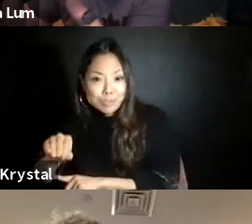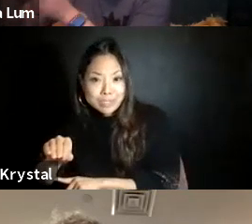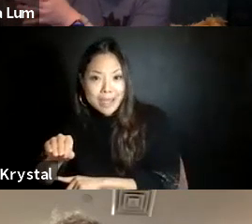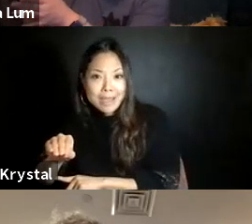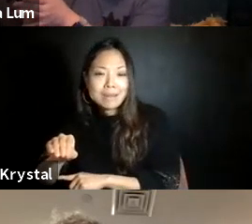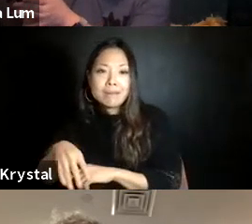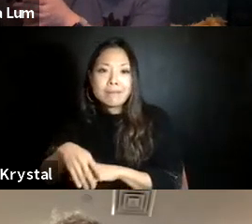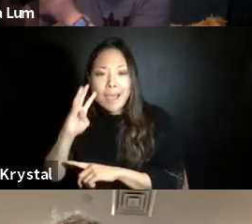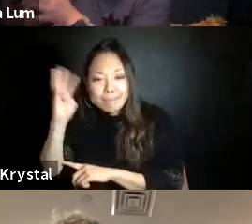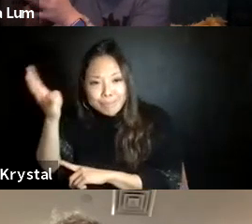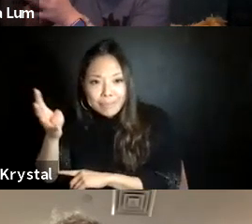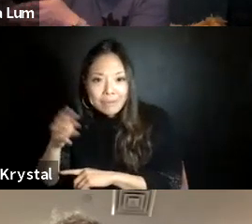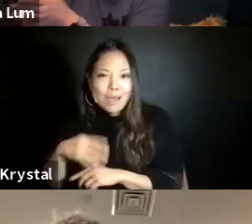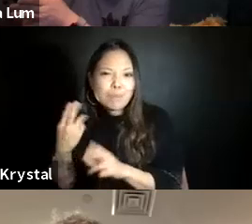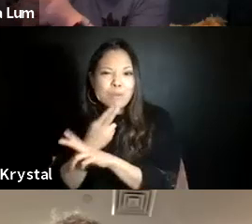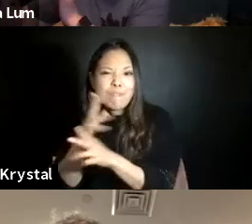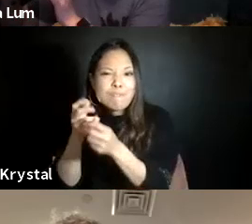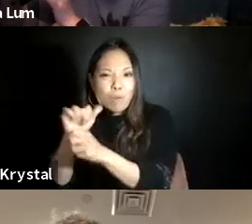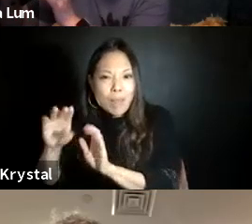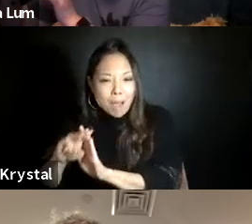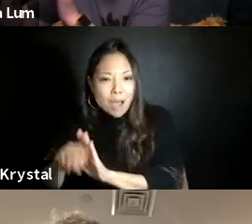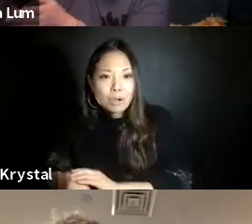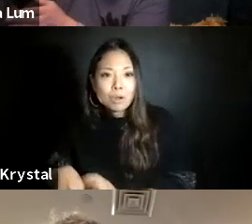model, 20% set aside for socioeconomic